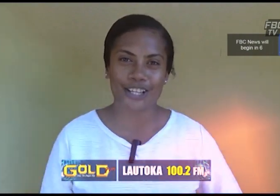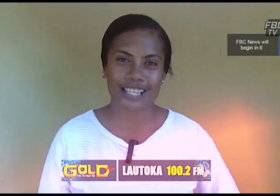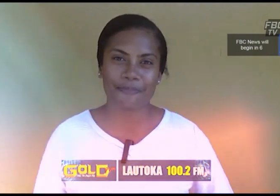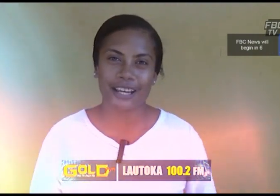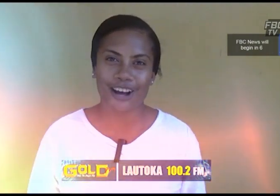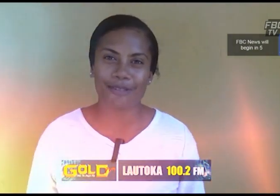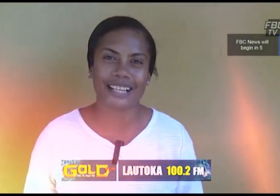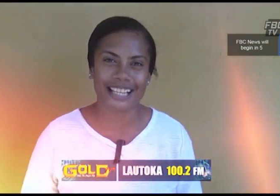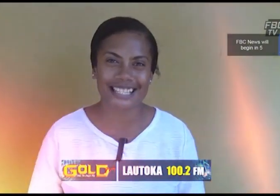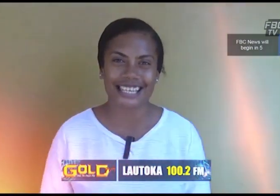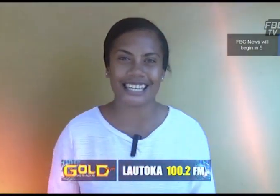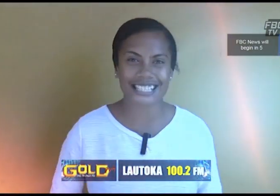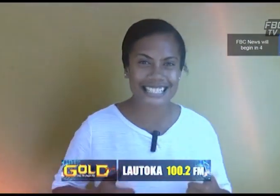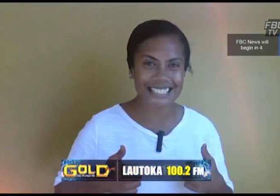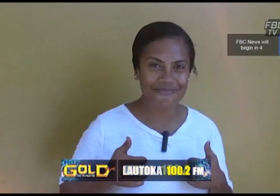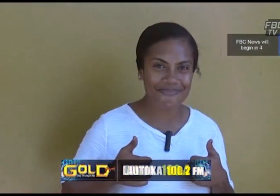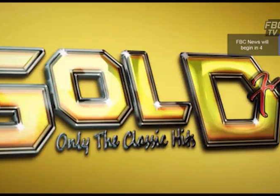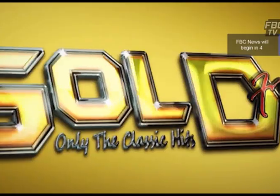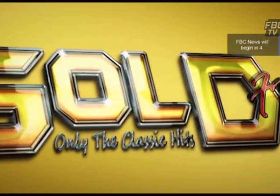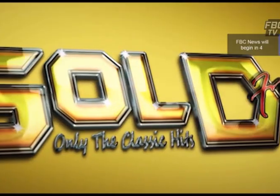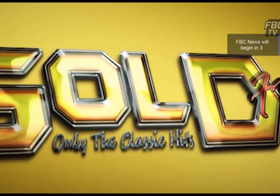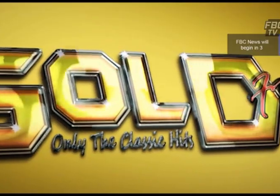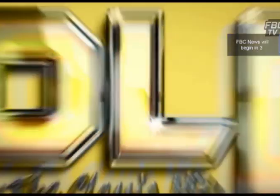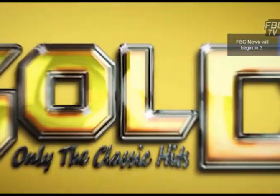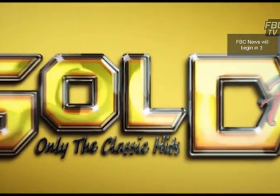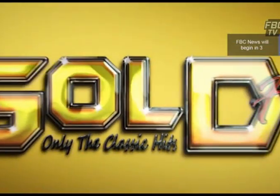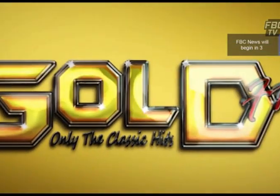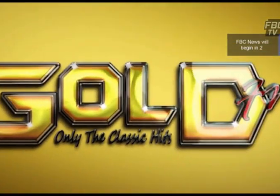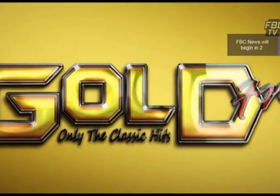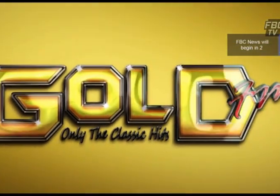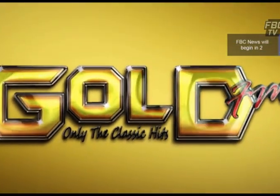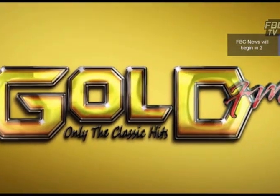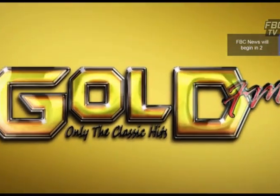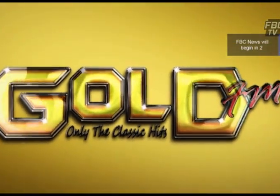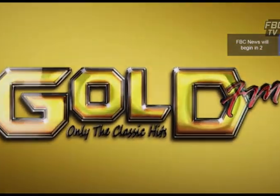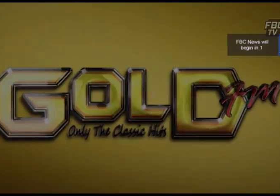FM because they play all my classic hits. Gold FM, only the classic hits.